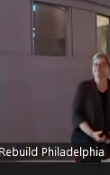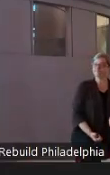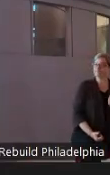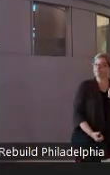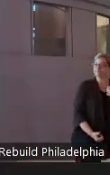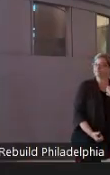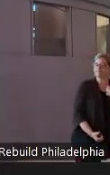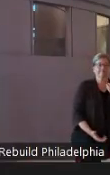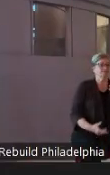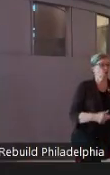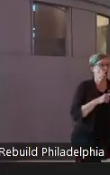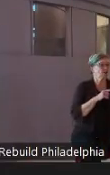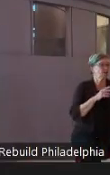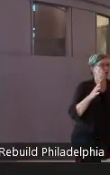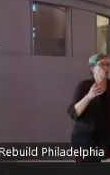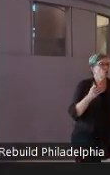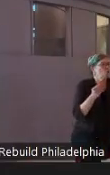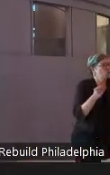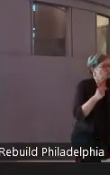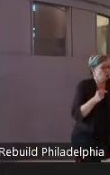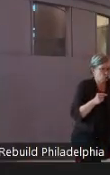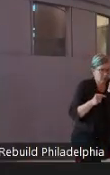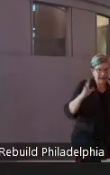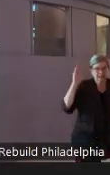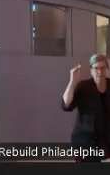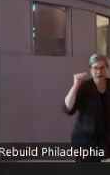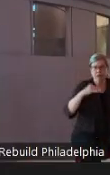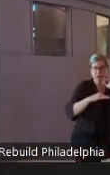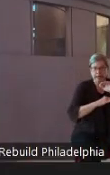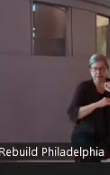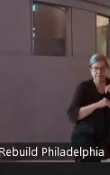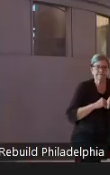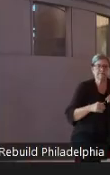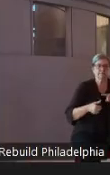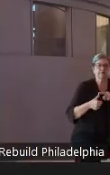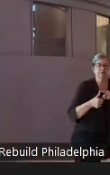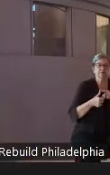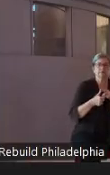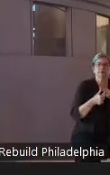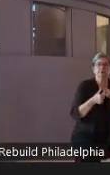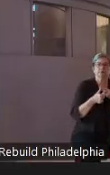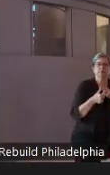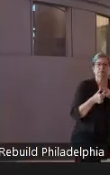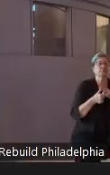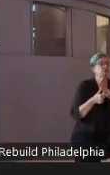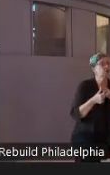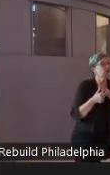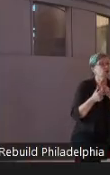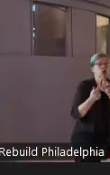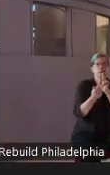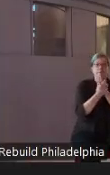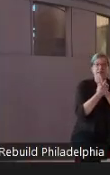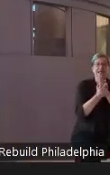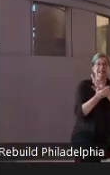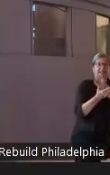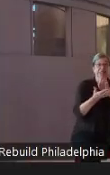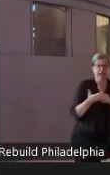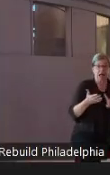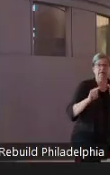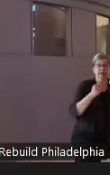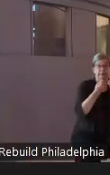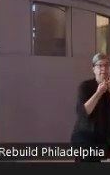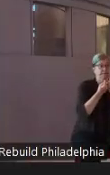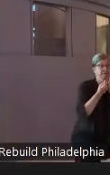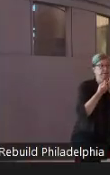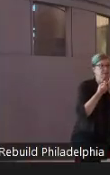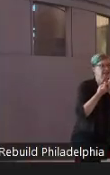Awesome. So what you can expect tonight is number one, you'll meet the design team.